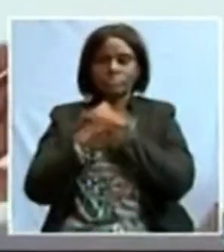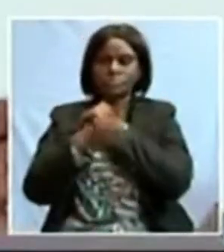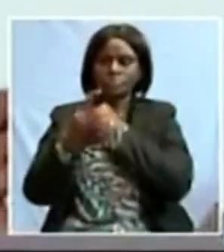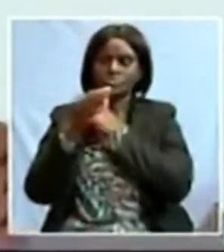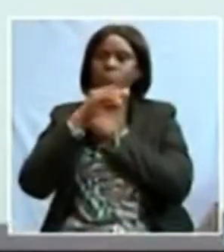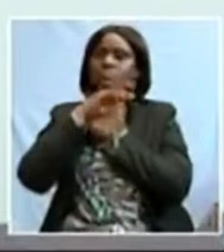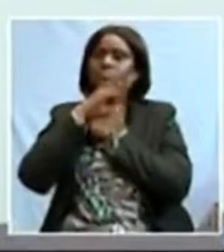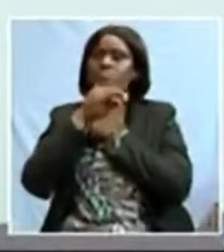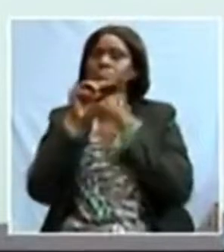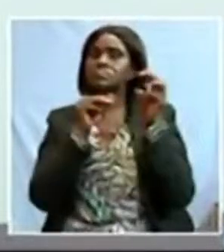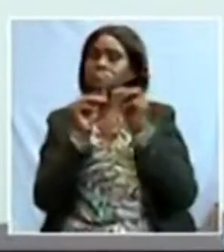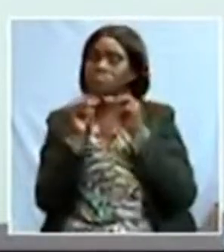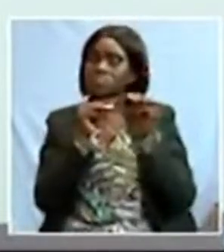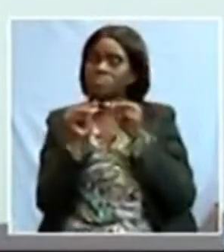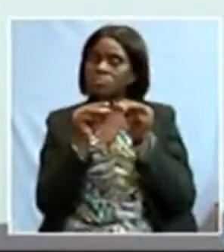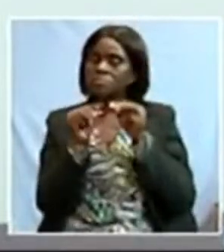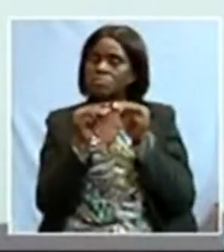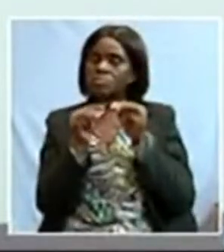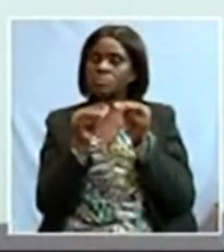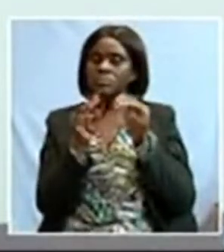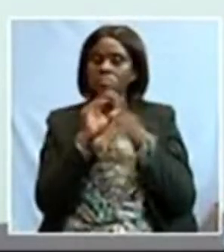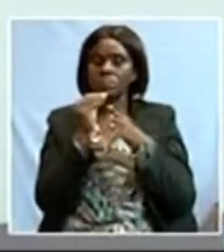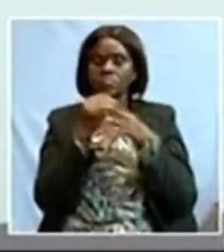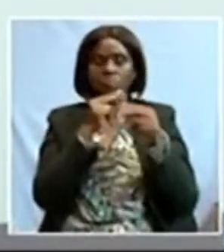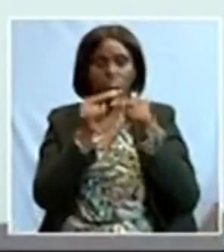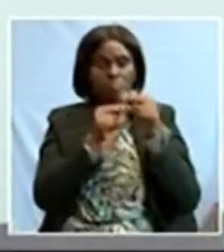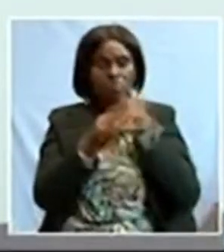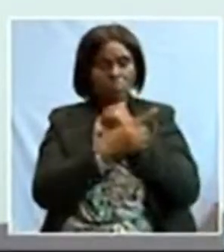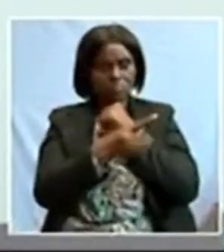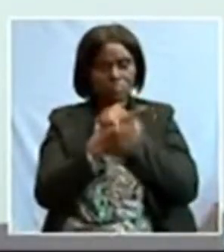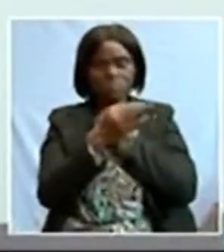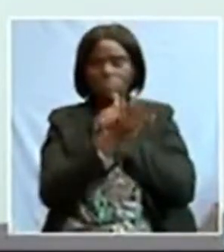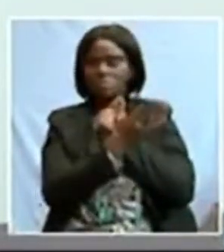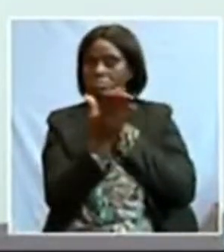Waste Management? I mean, the Department of